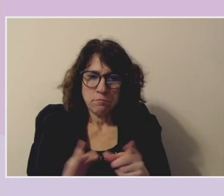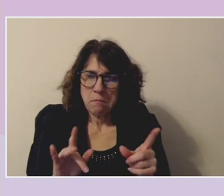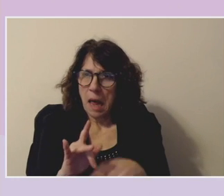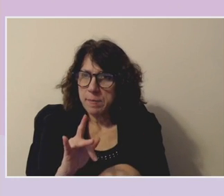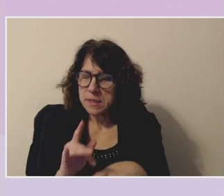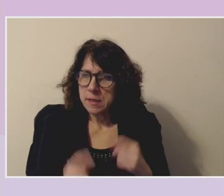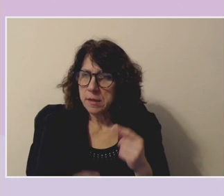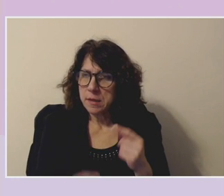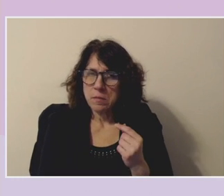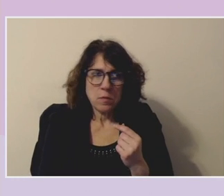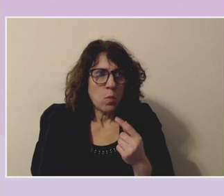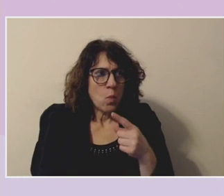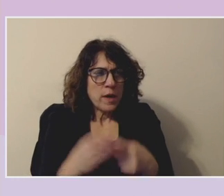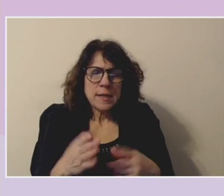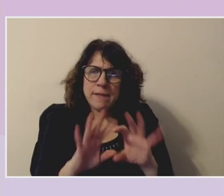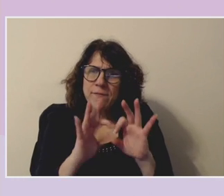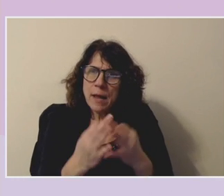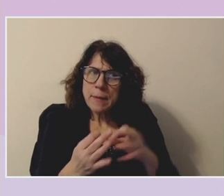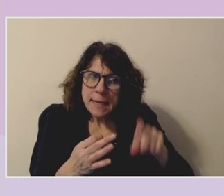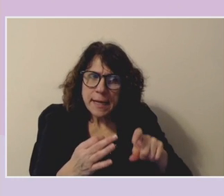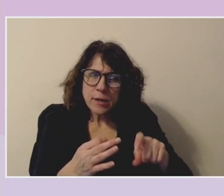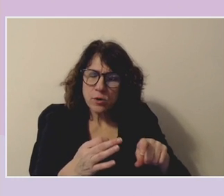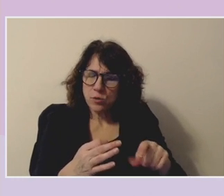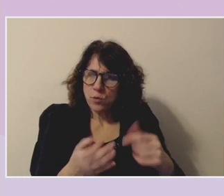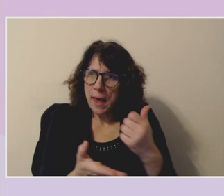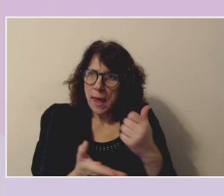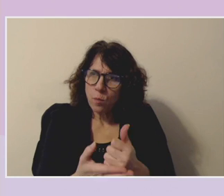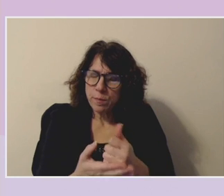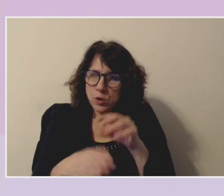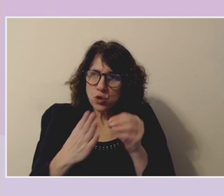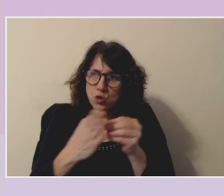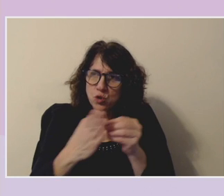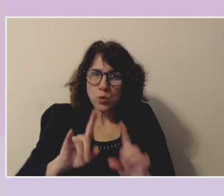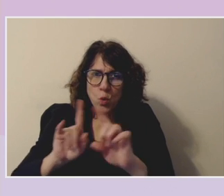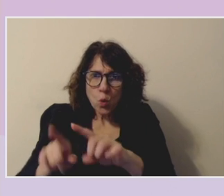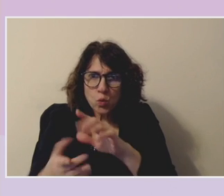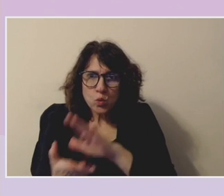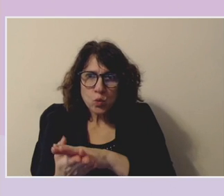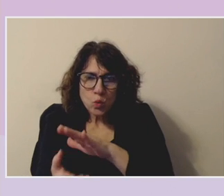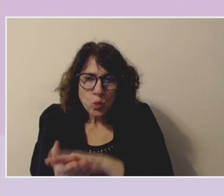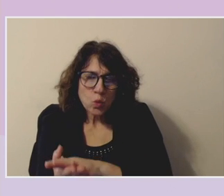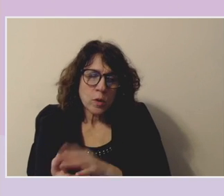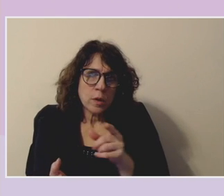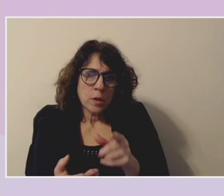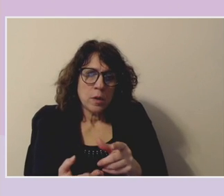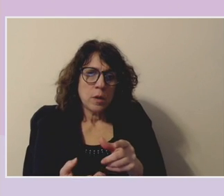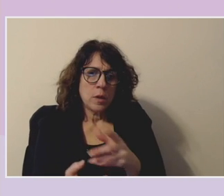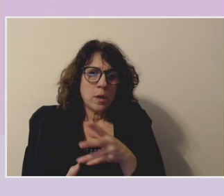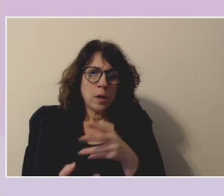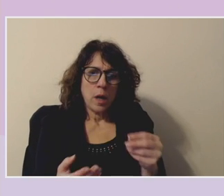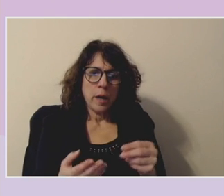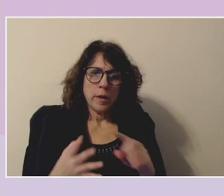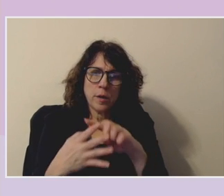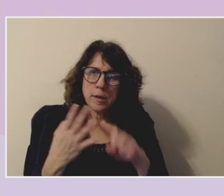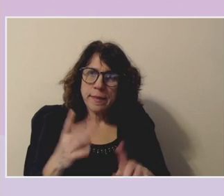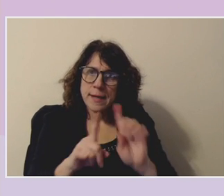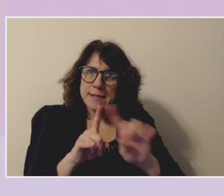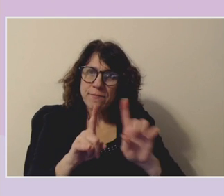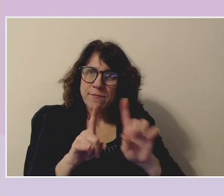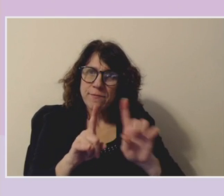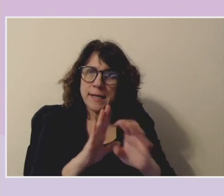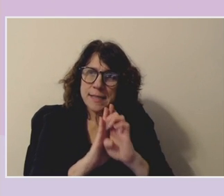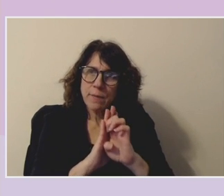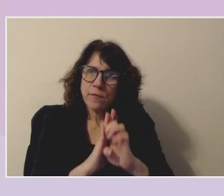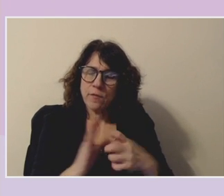that student to school, and what support and help can we get? So I think there's just all different examples of us breaking